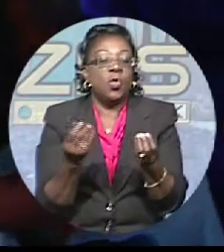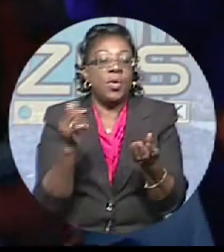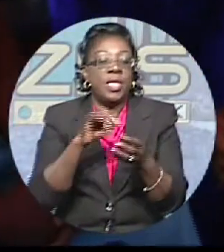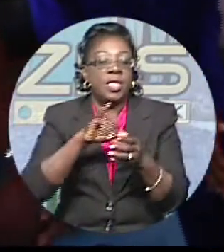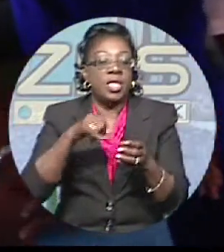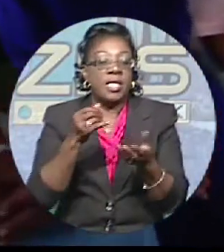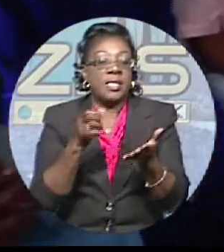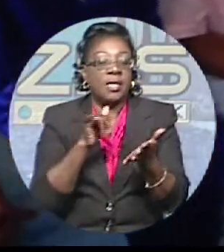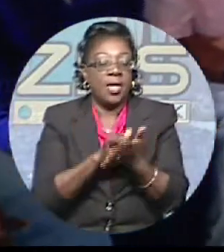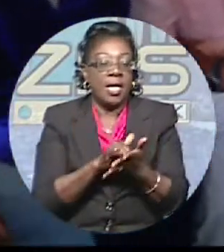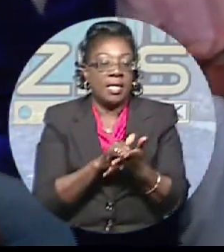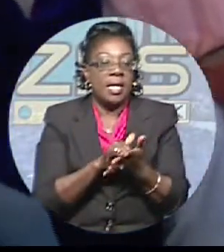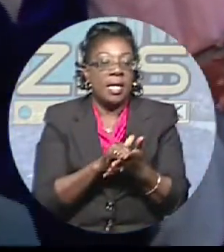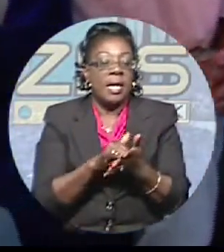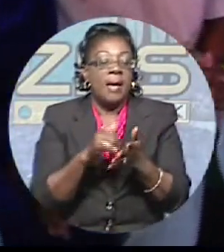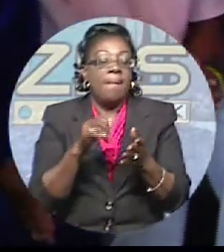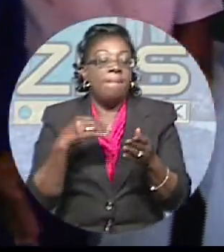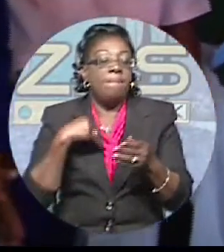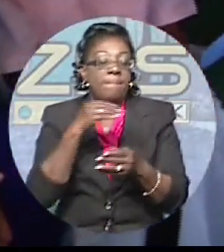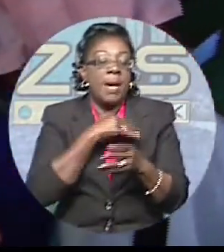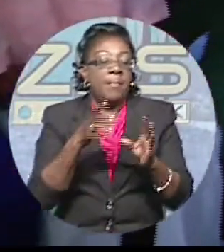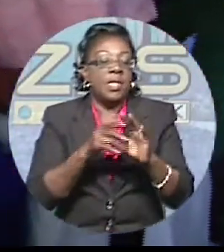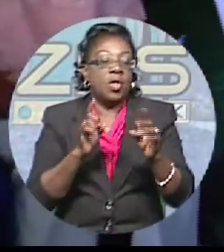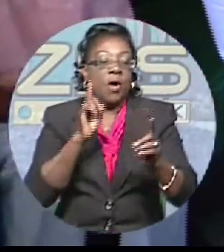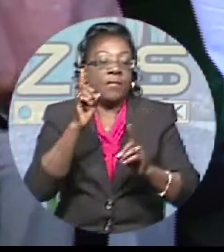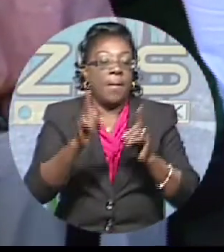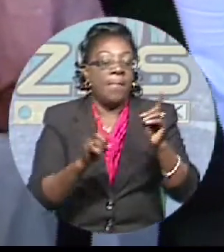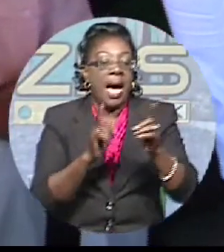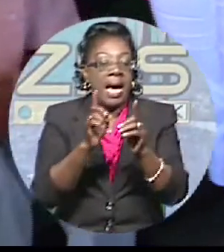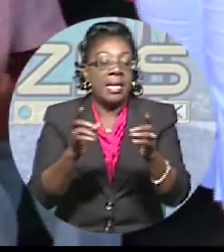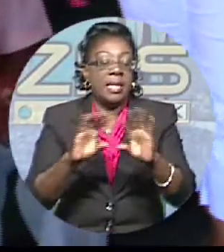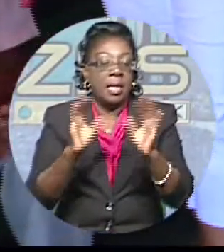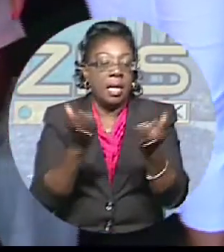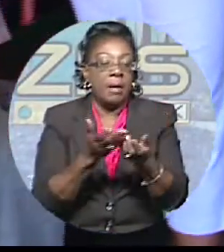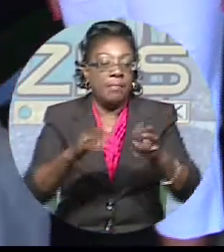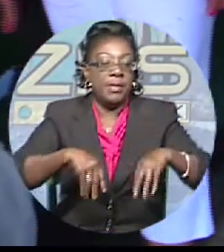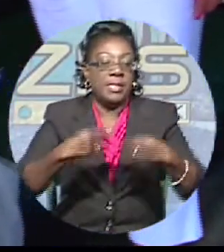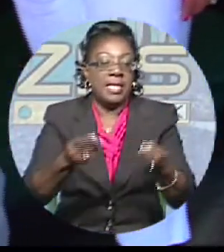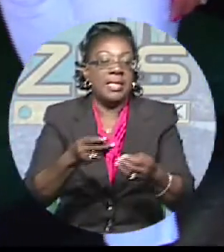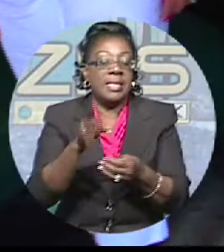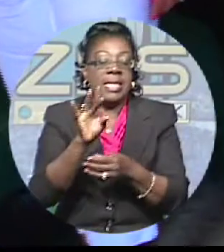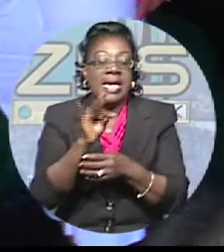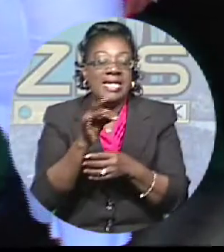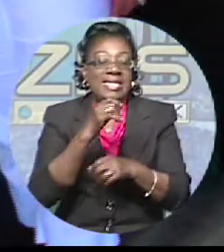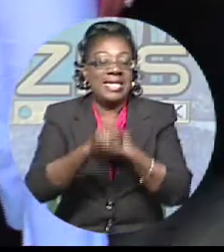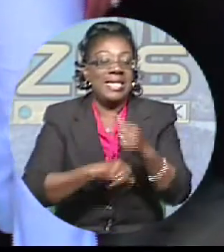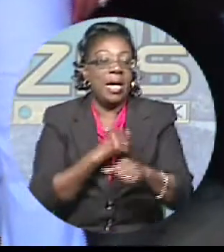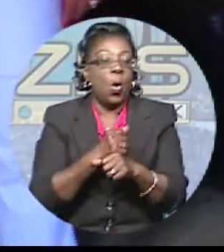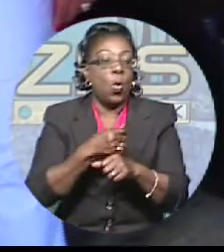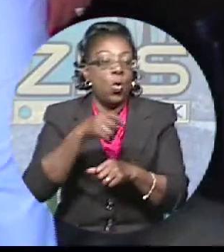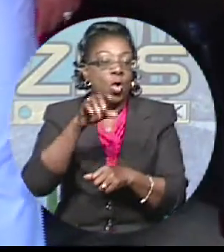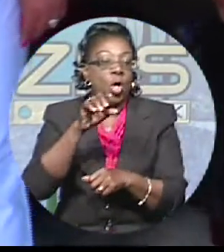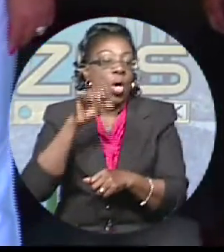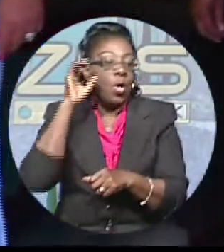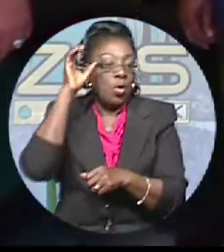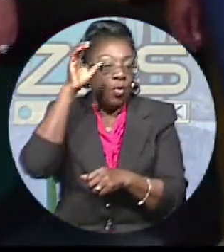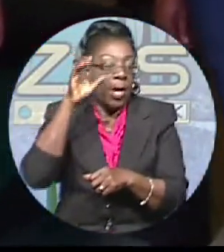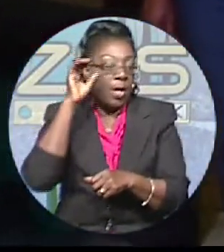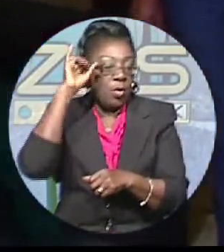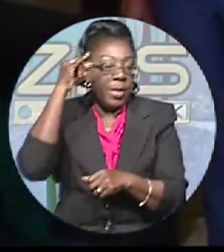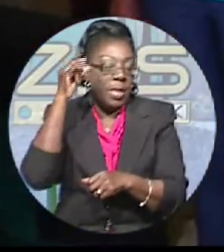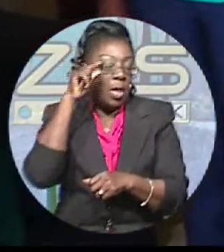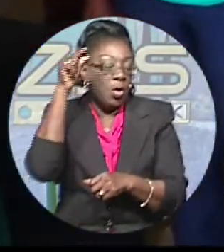Today, members of the Pilot Club of West Nassau presented 18-year-old Gregory Cash, who was physically challenged, with a generous monetary